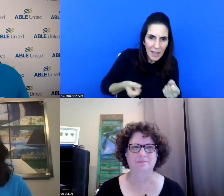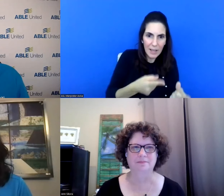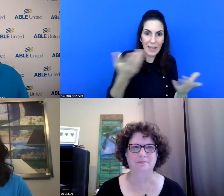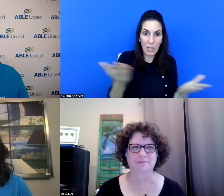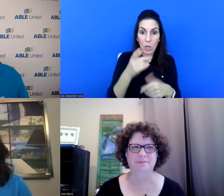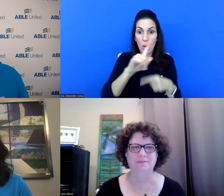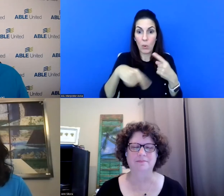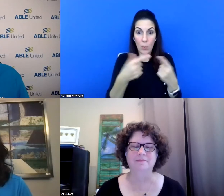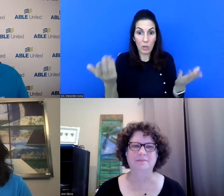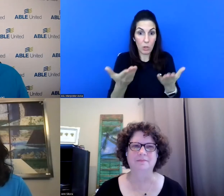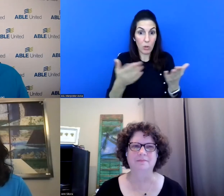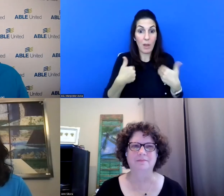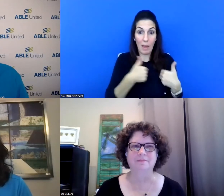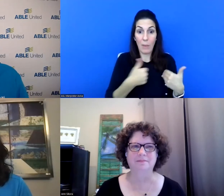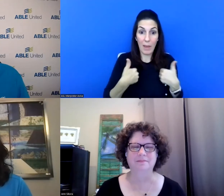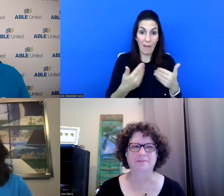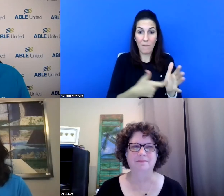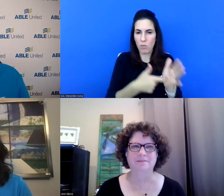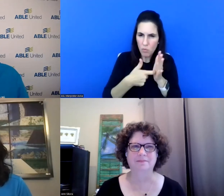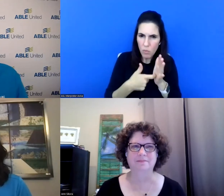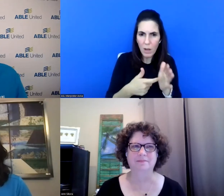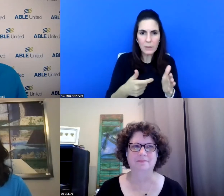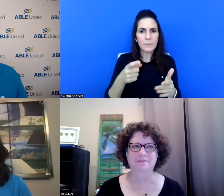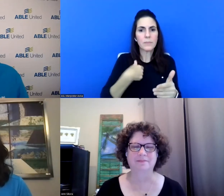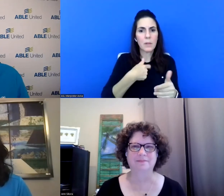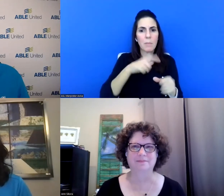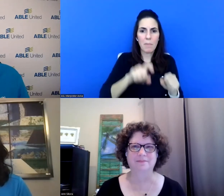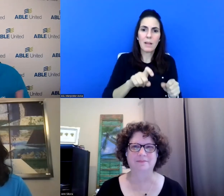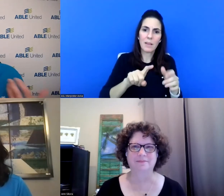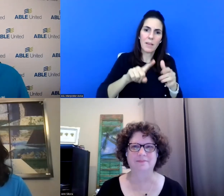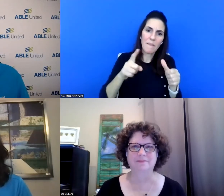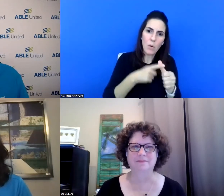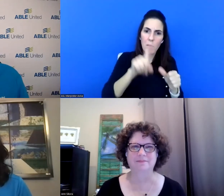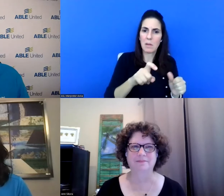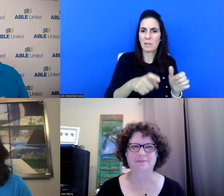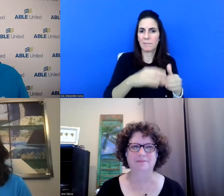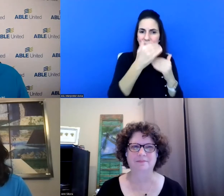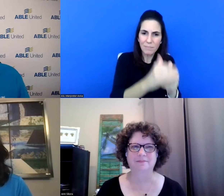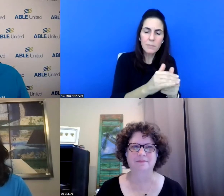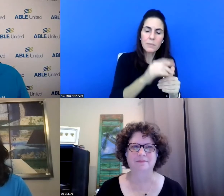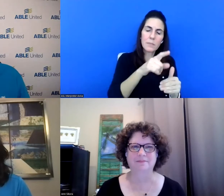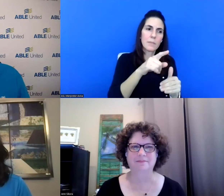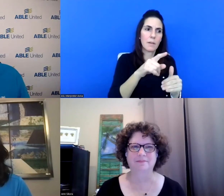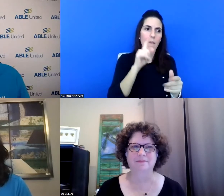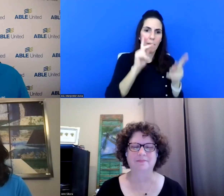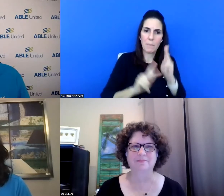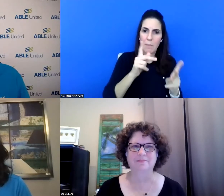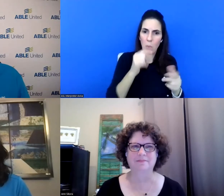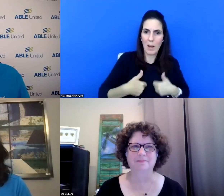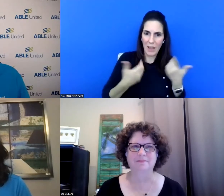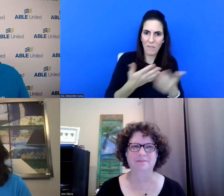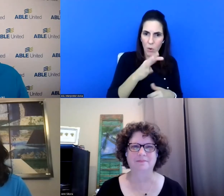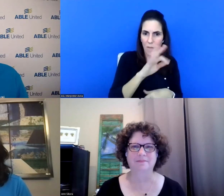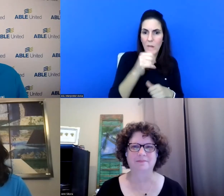Florida. We are limited to Florida residents at the time they're open, the ABLE account. But each state can